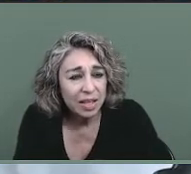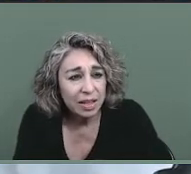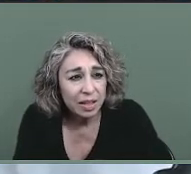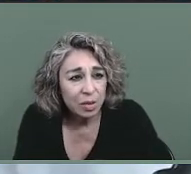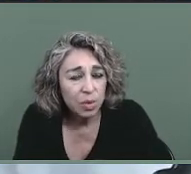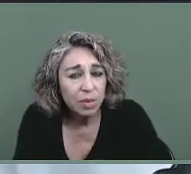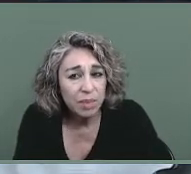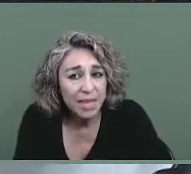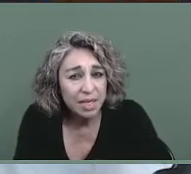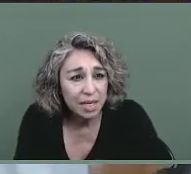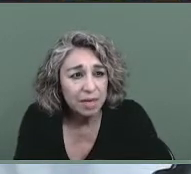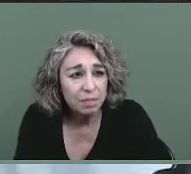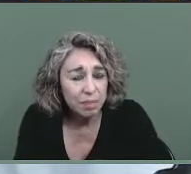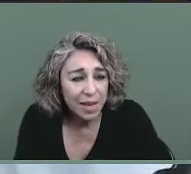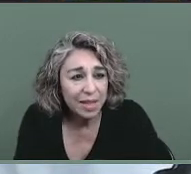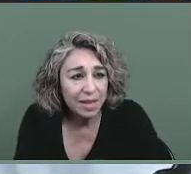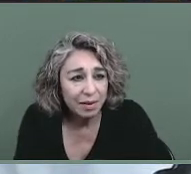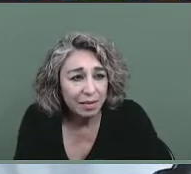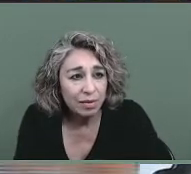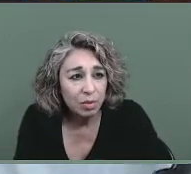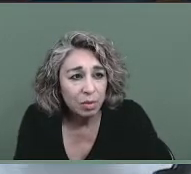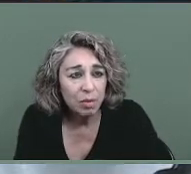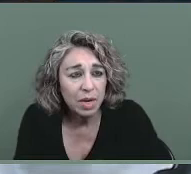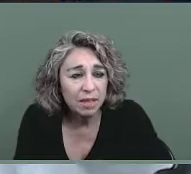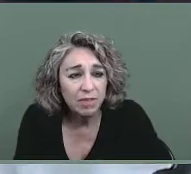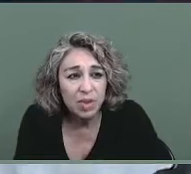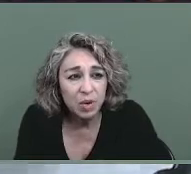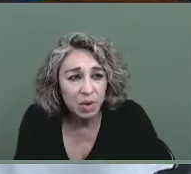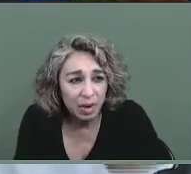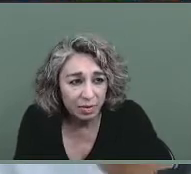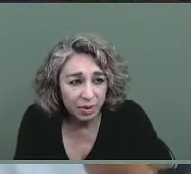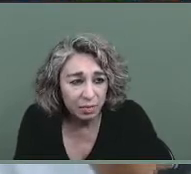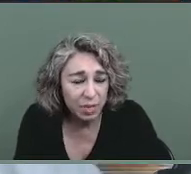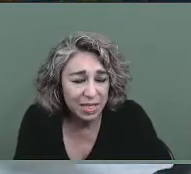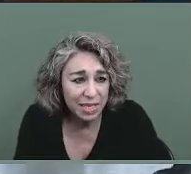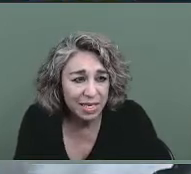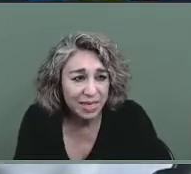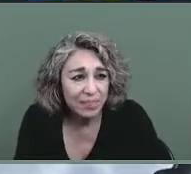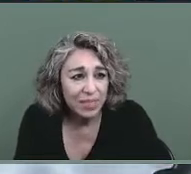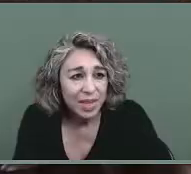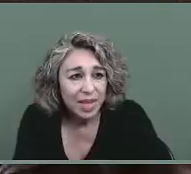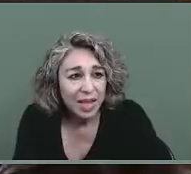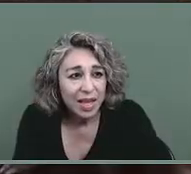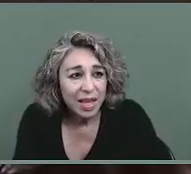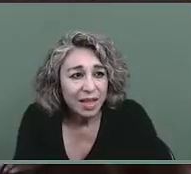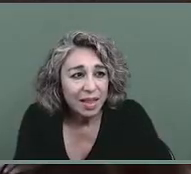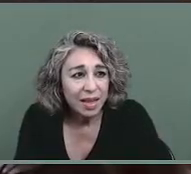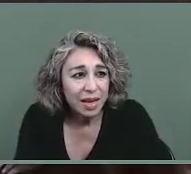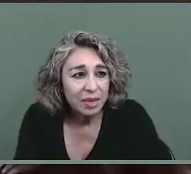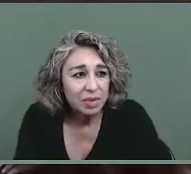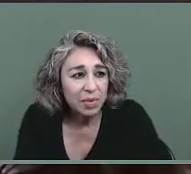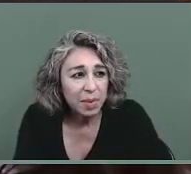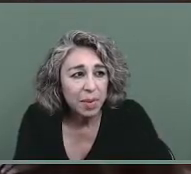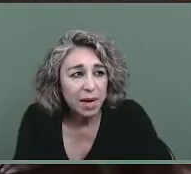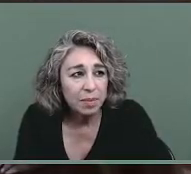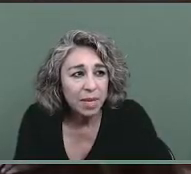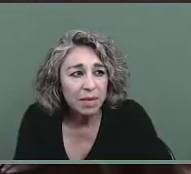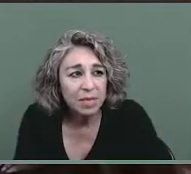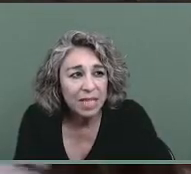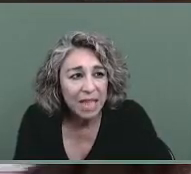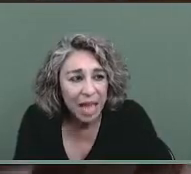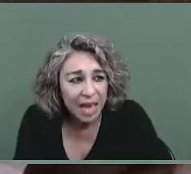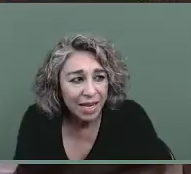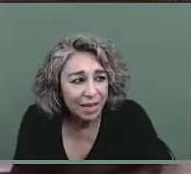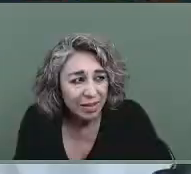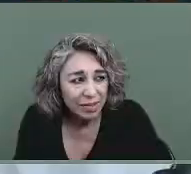were being done by that in the view of the president then it was from the bottom it